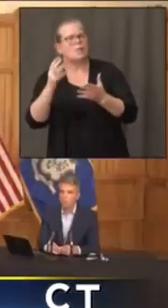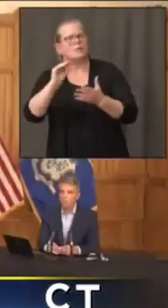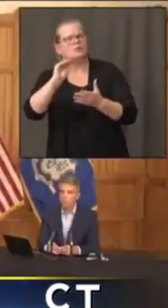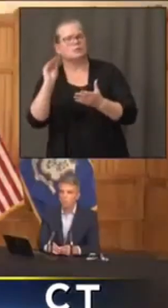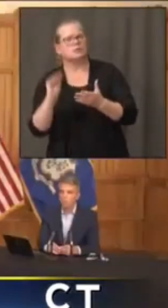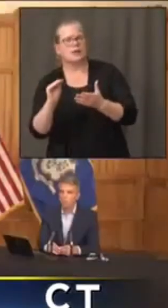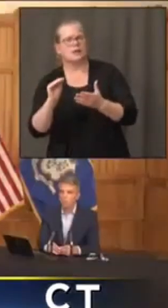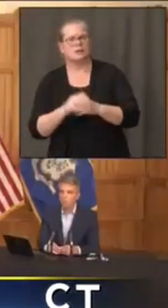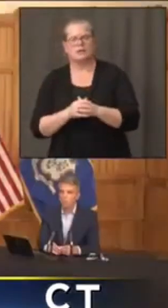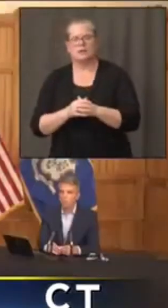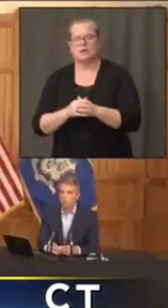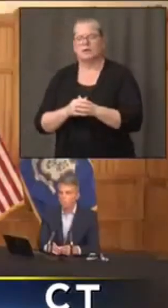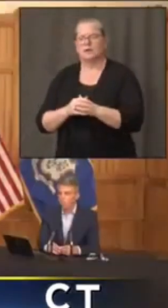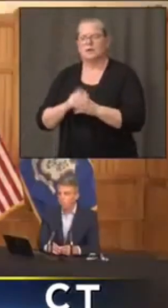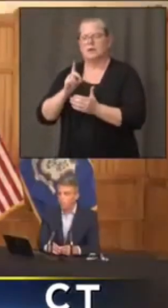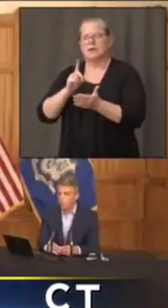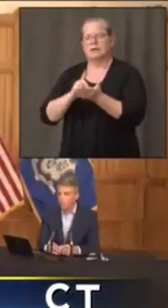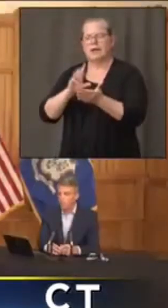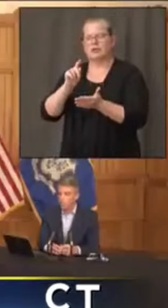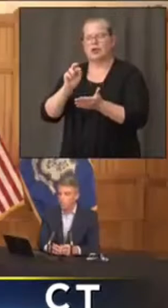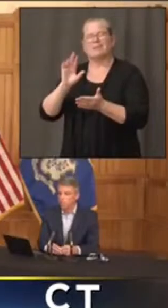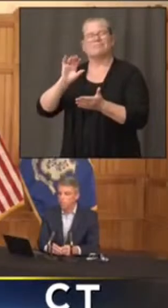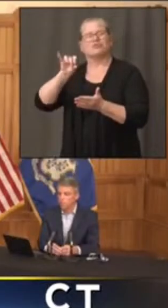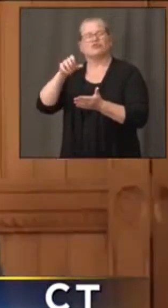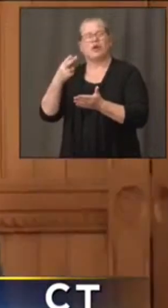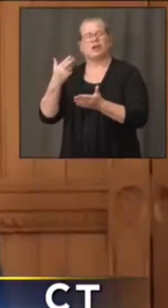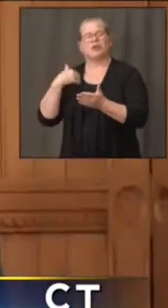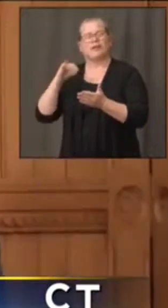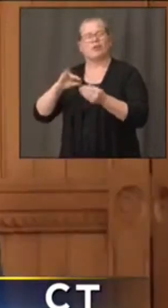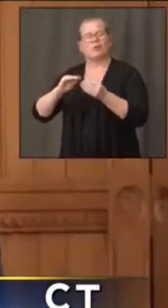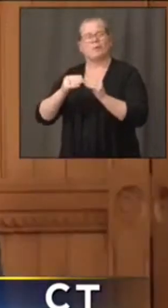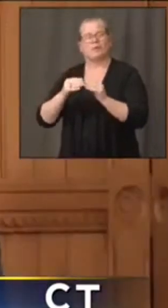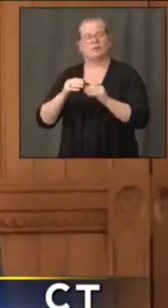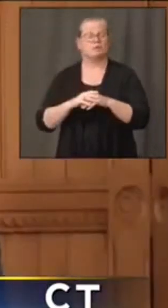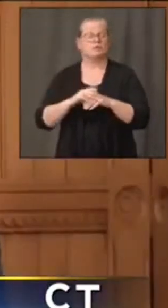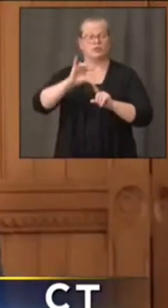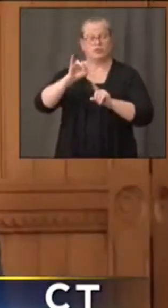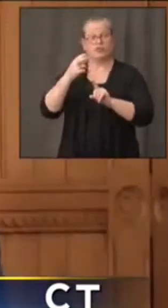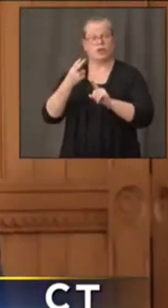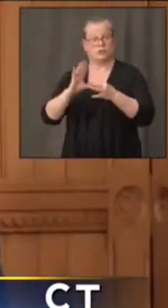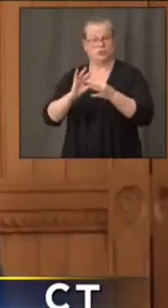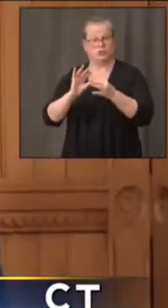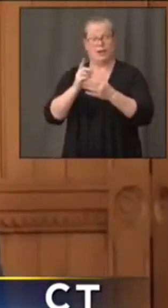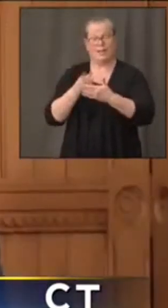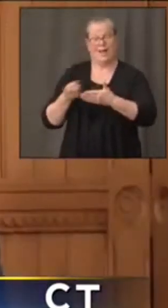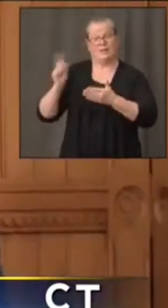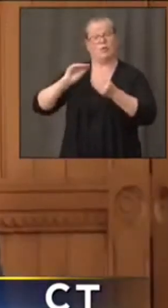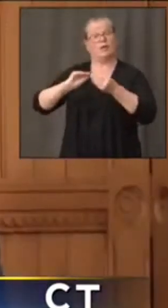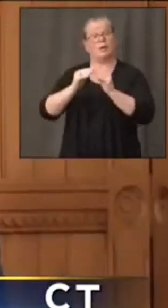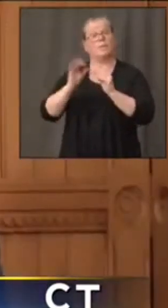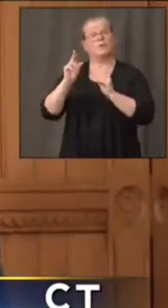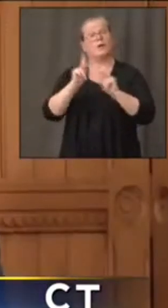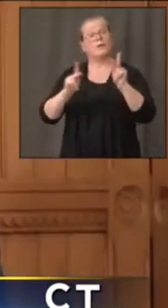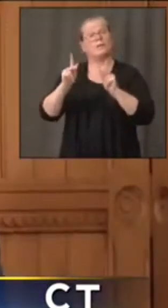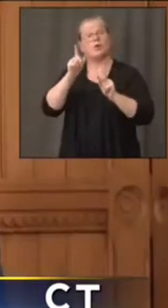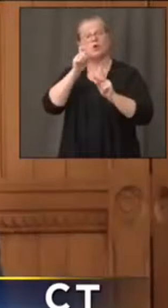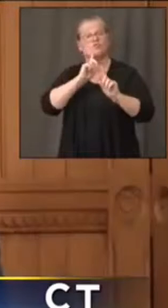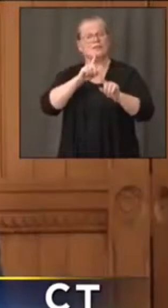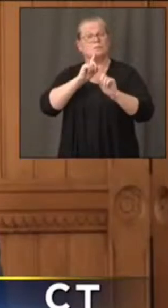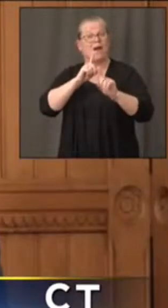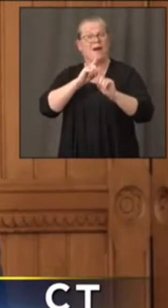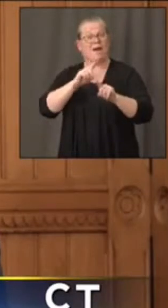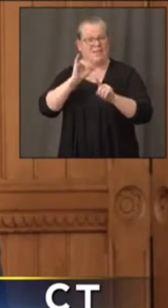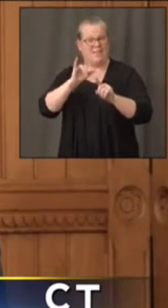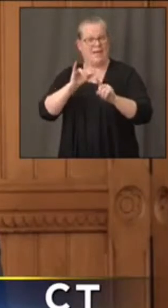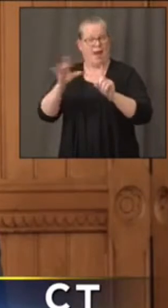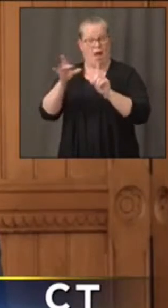numbers the latest numbers for last week is that we were over 90